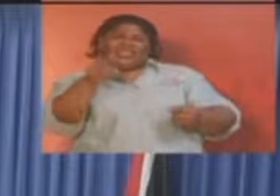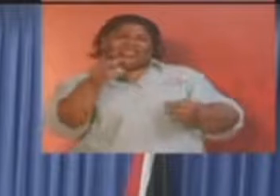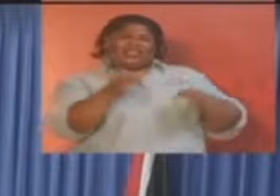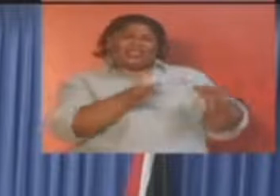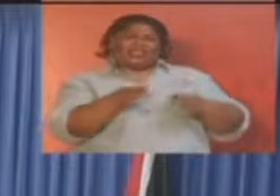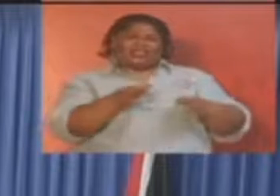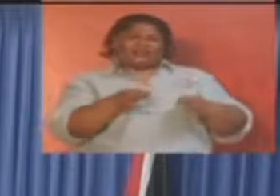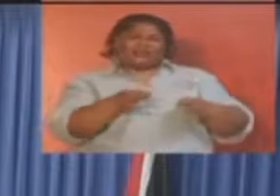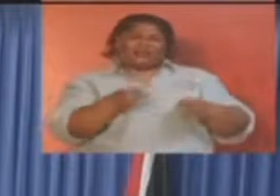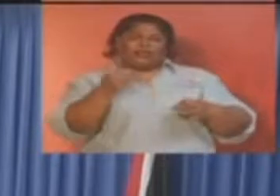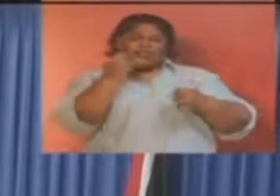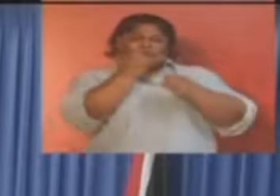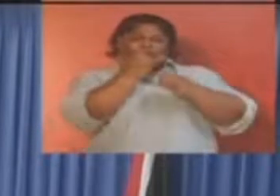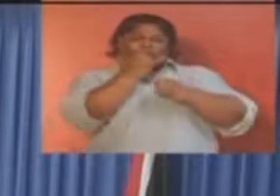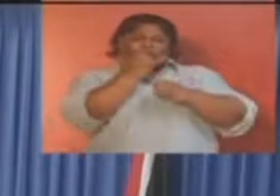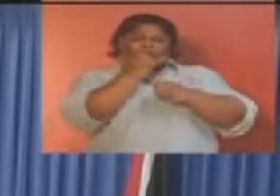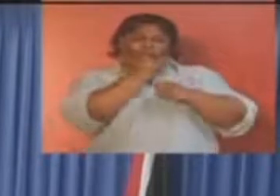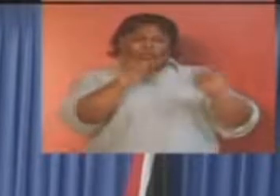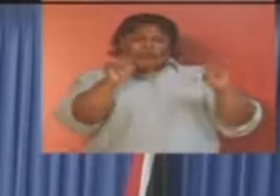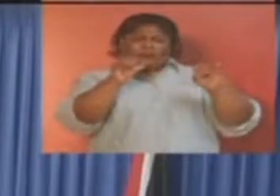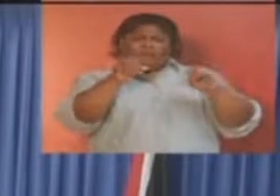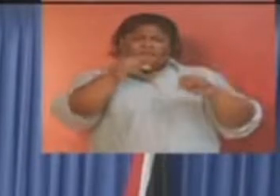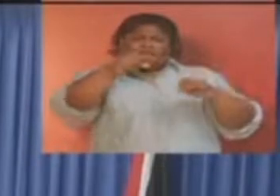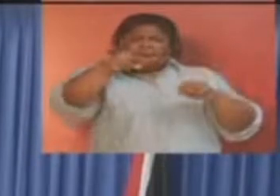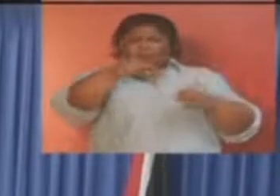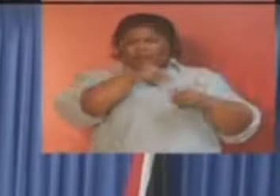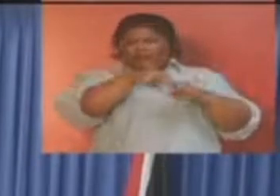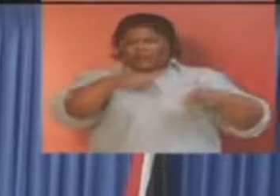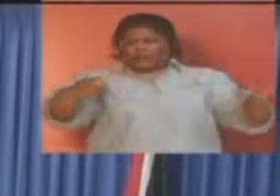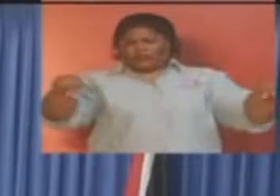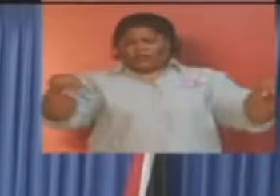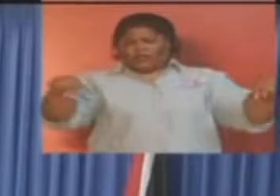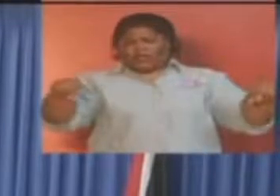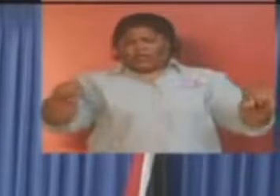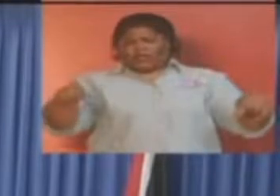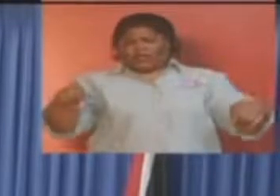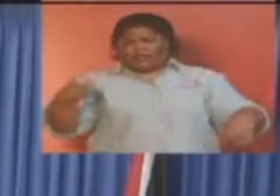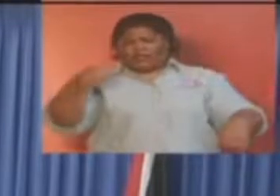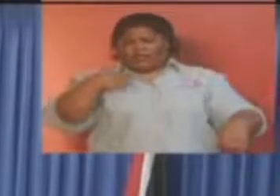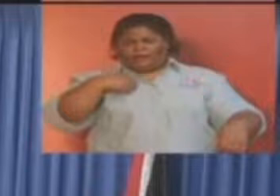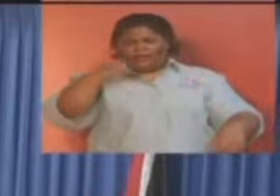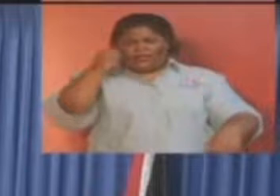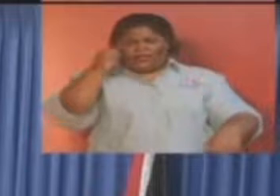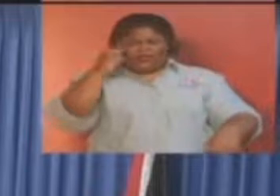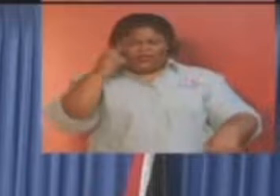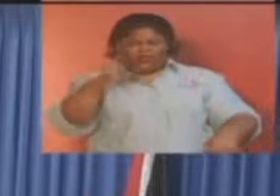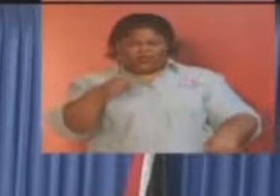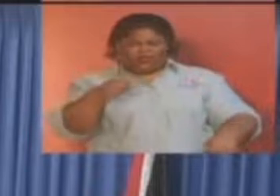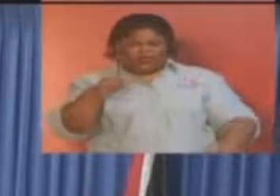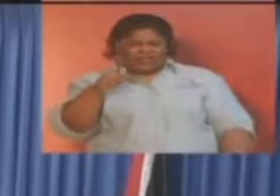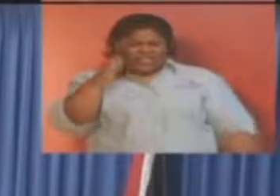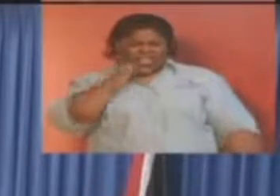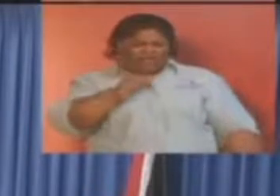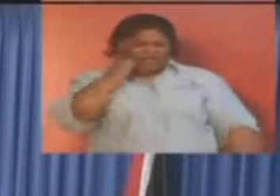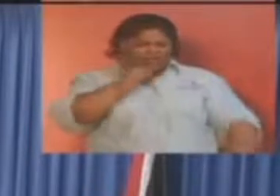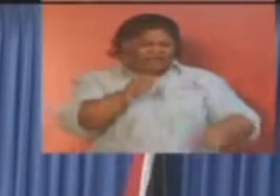of Independence Square, and I see it every single night. It's like it makes a mockery